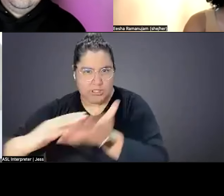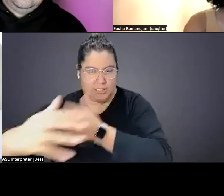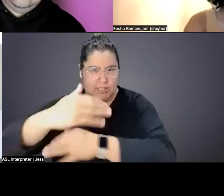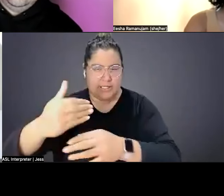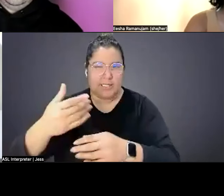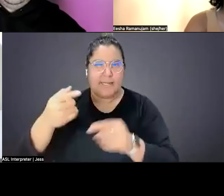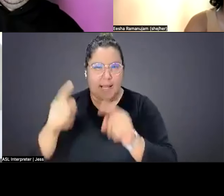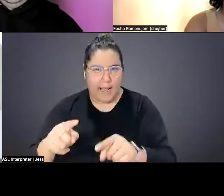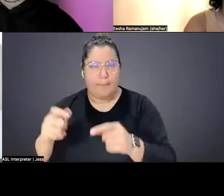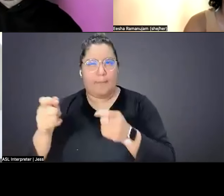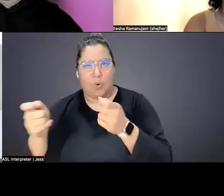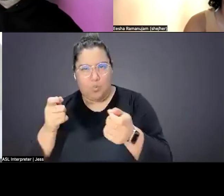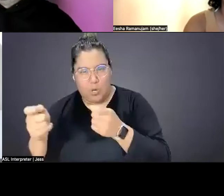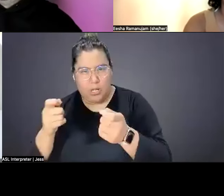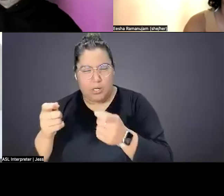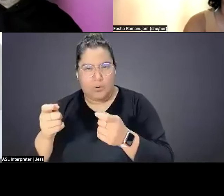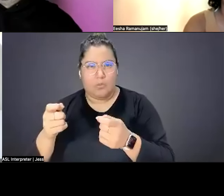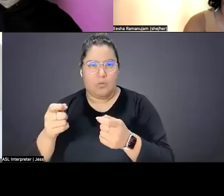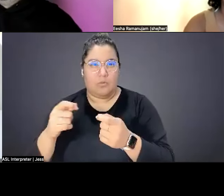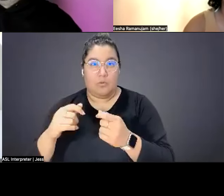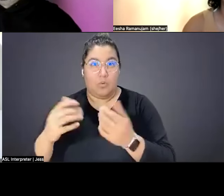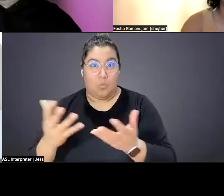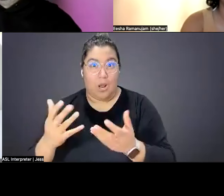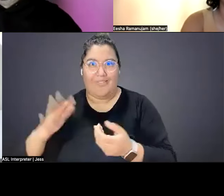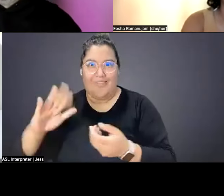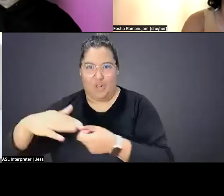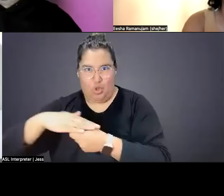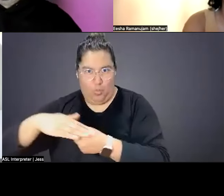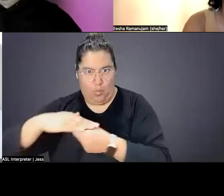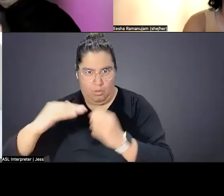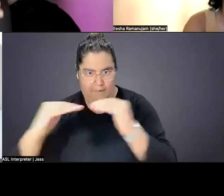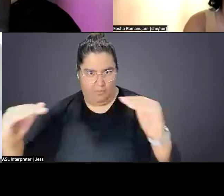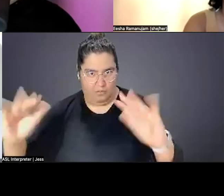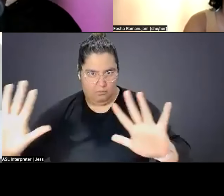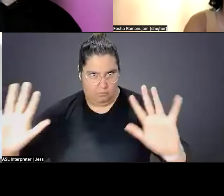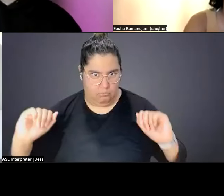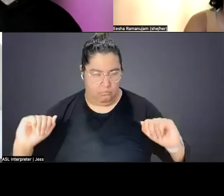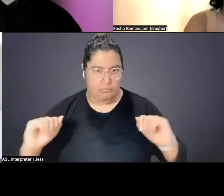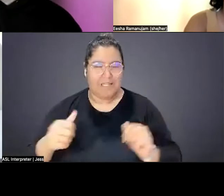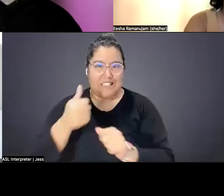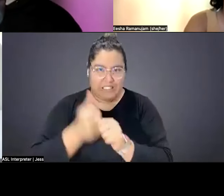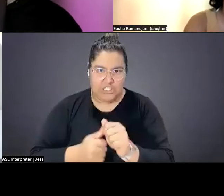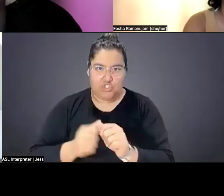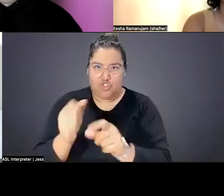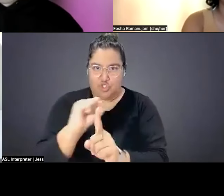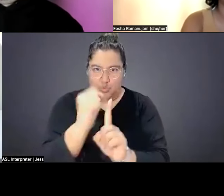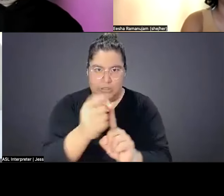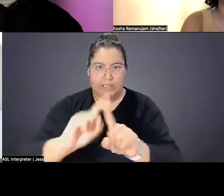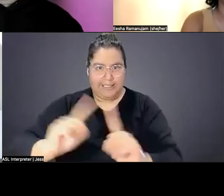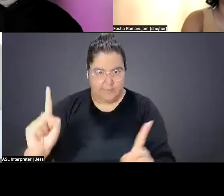and controlled at the hands of something you control at a local scale. And every instance is different, and it's happening at such a